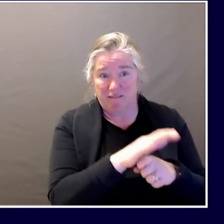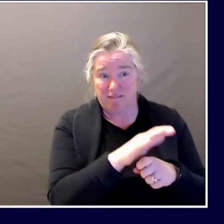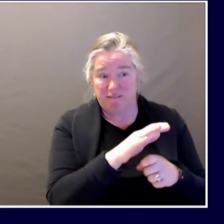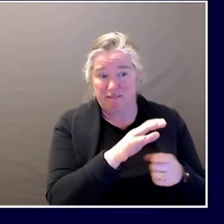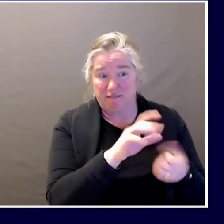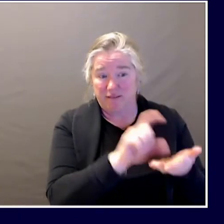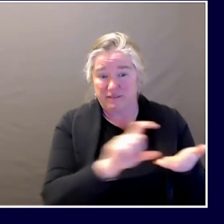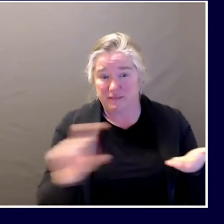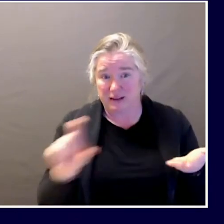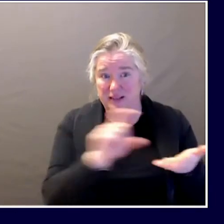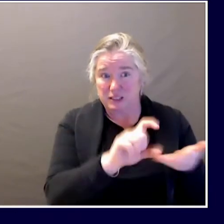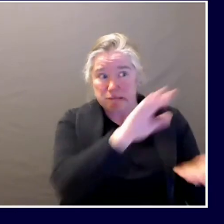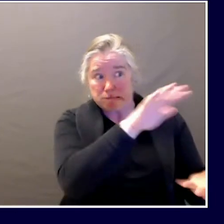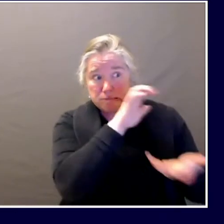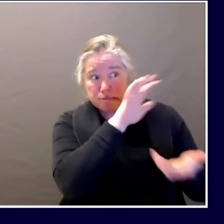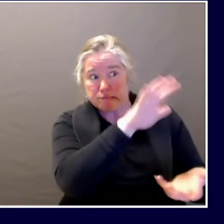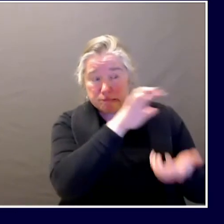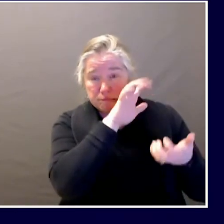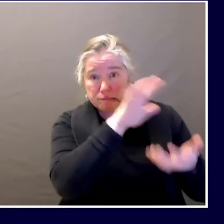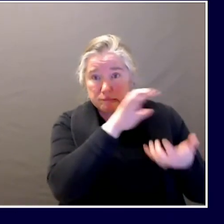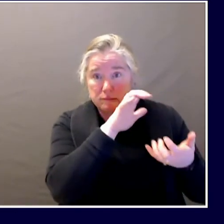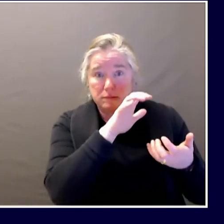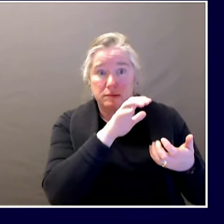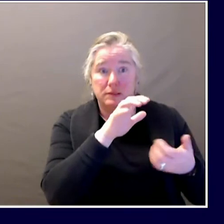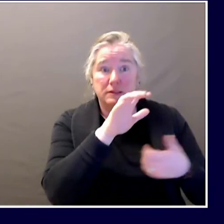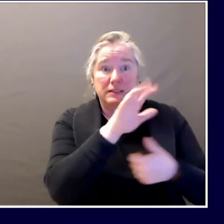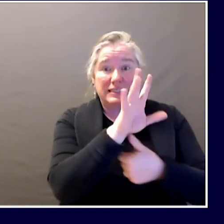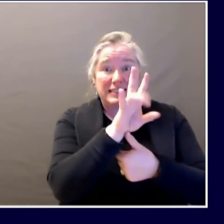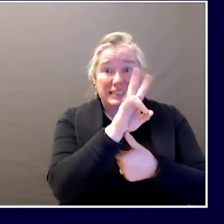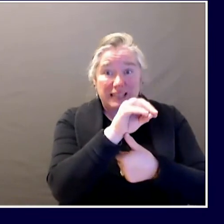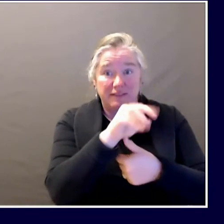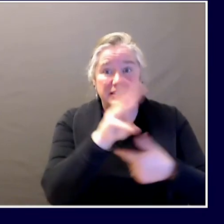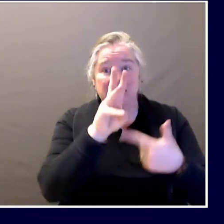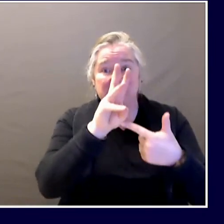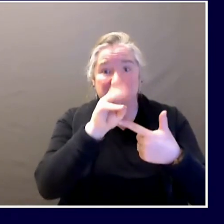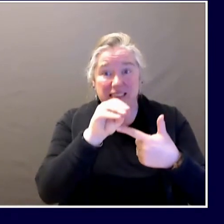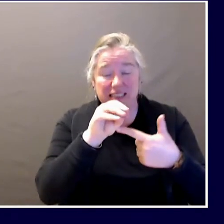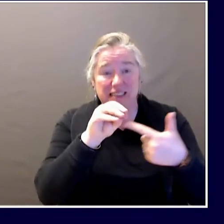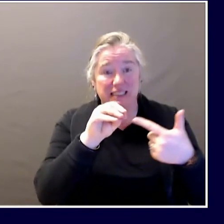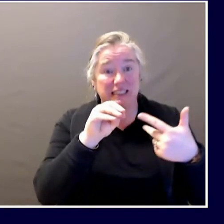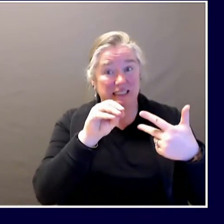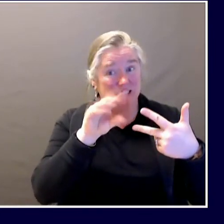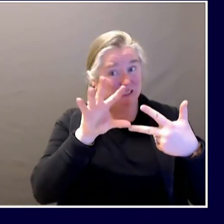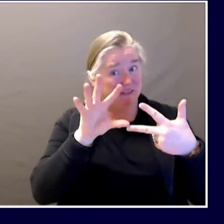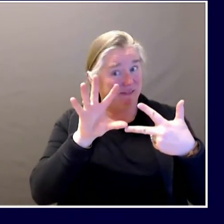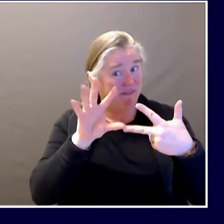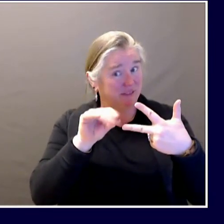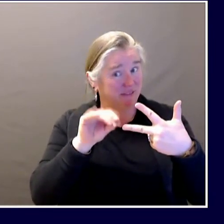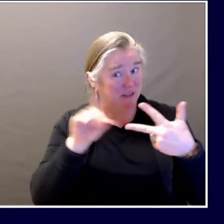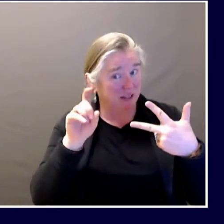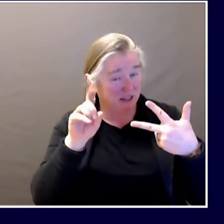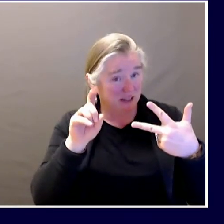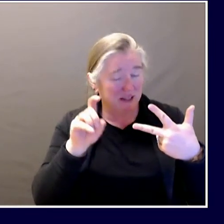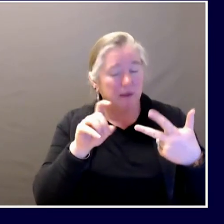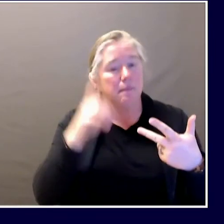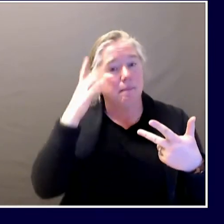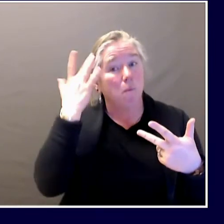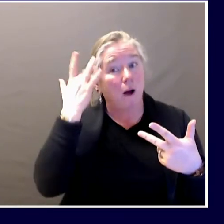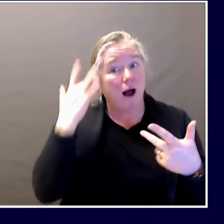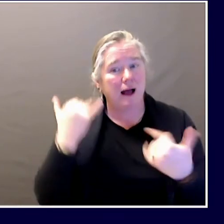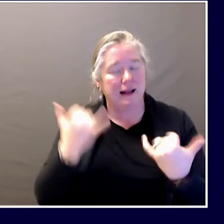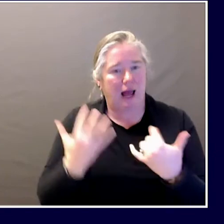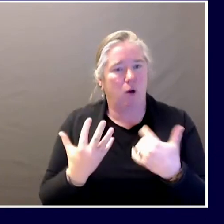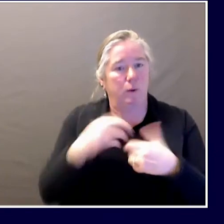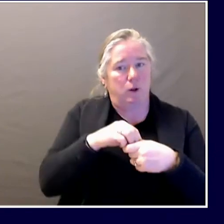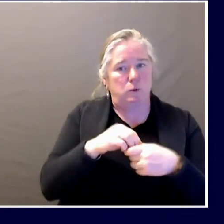as originally anticipated, despite the teachers being in the mix as well? And do you know what percentage of the people 70 and older have